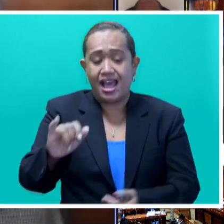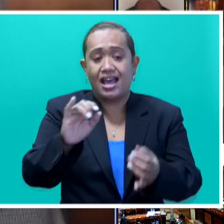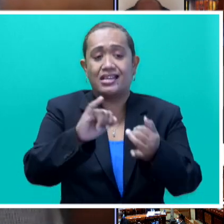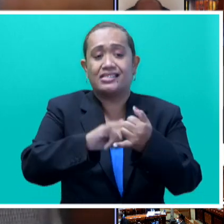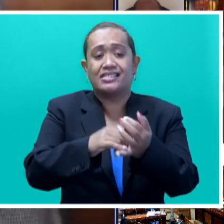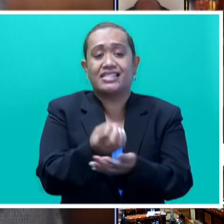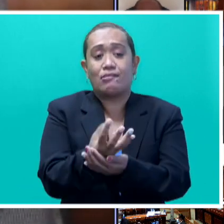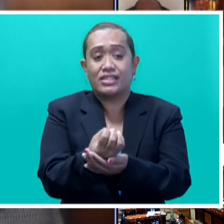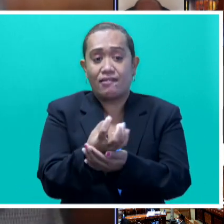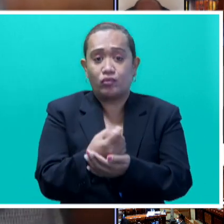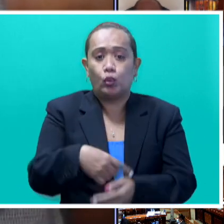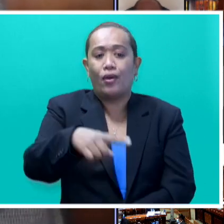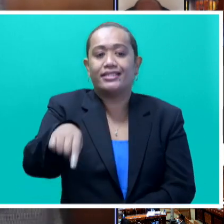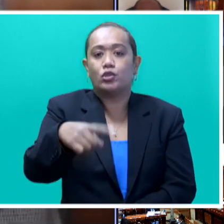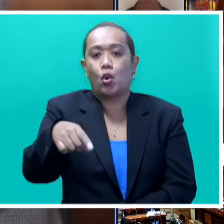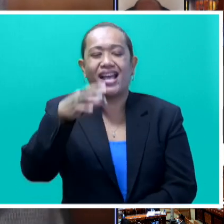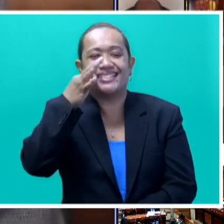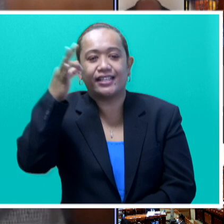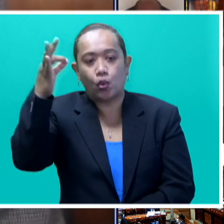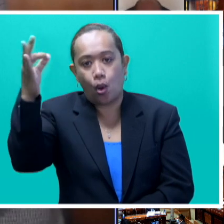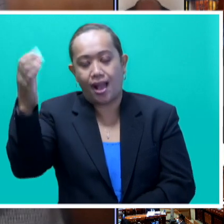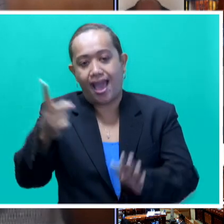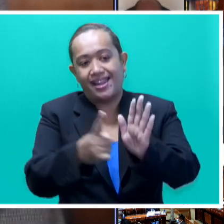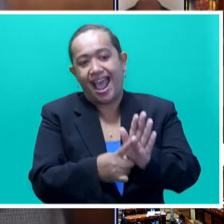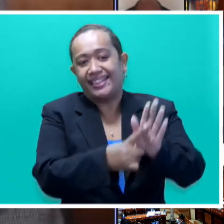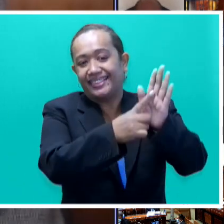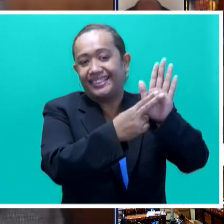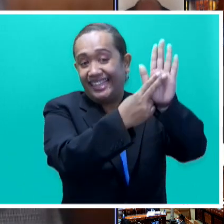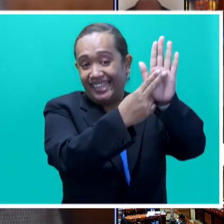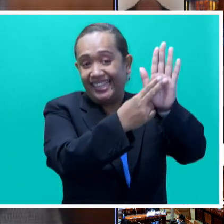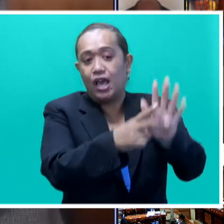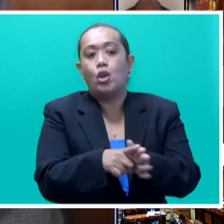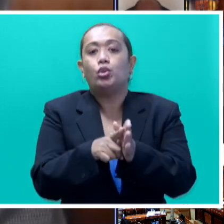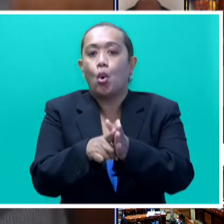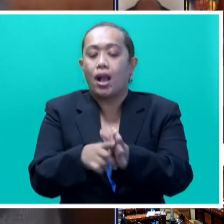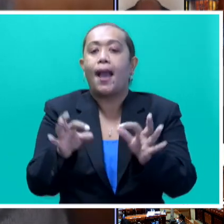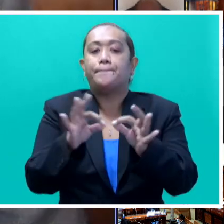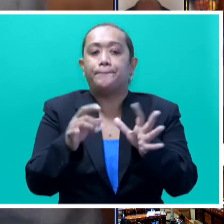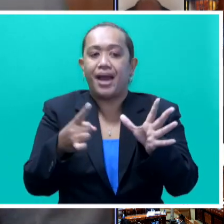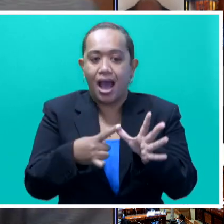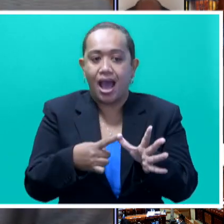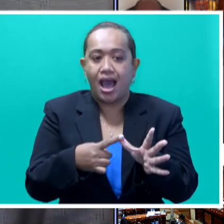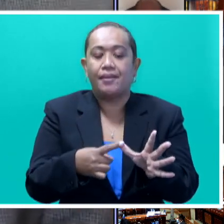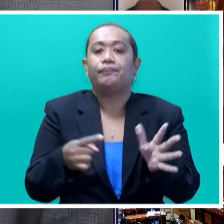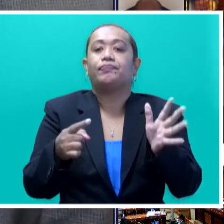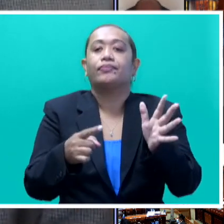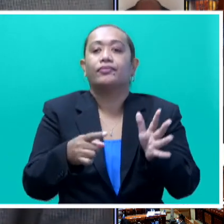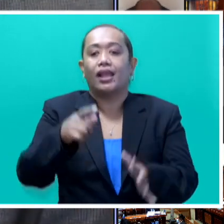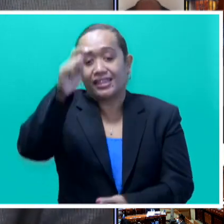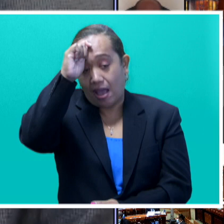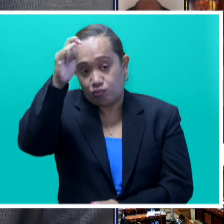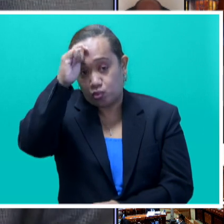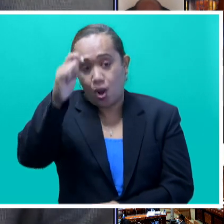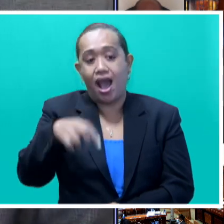Suva, Singatoka, Nendi, Lutoka, Ba, Tabua, and Reki.